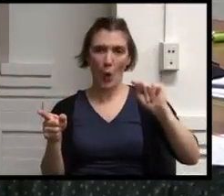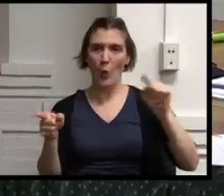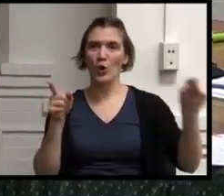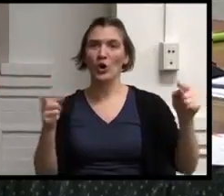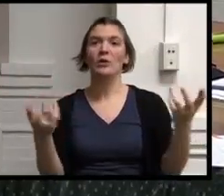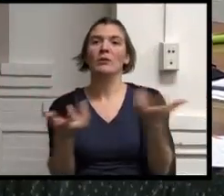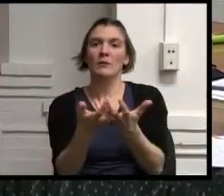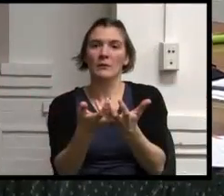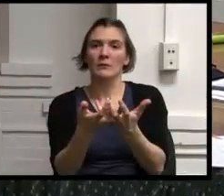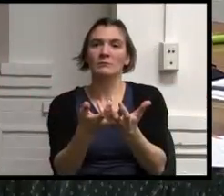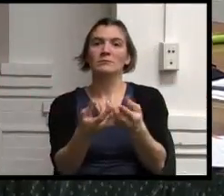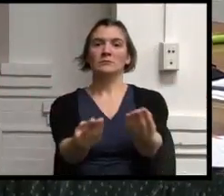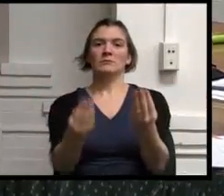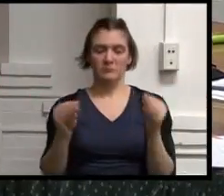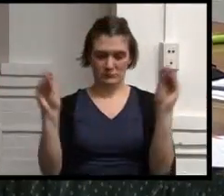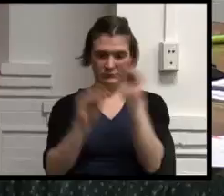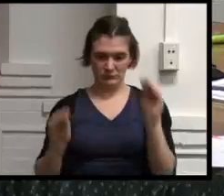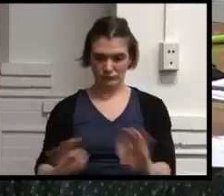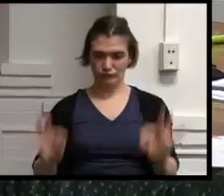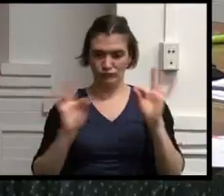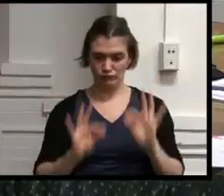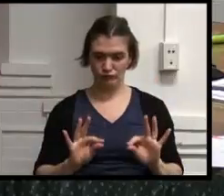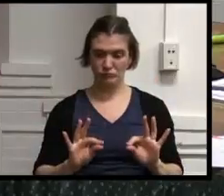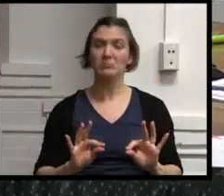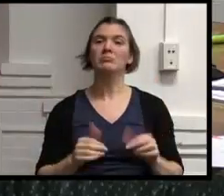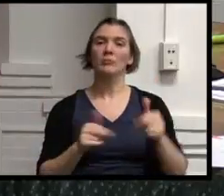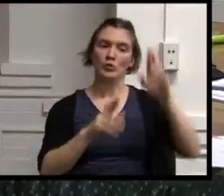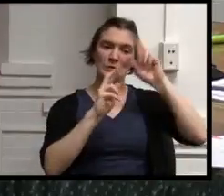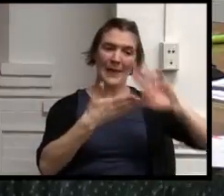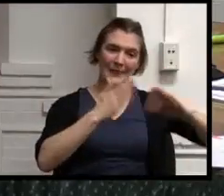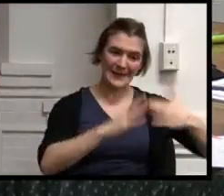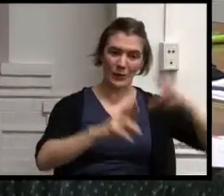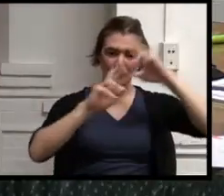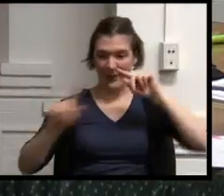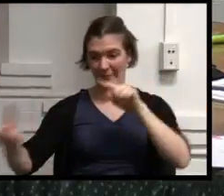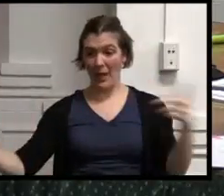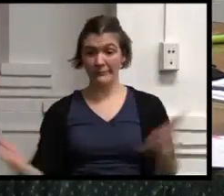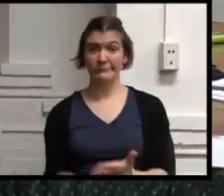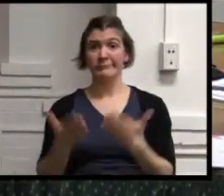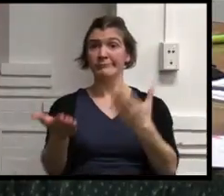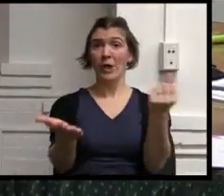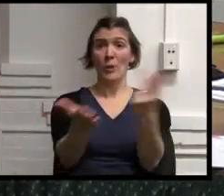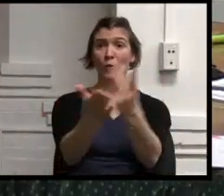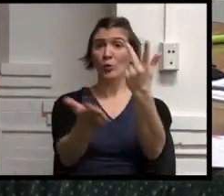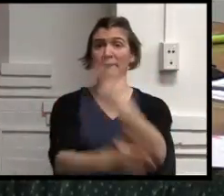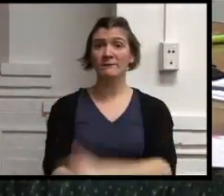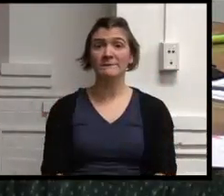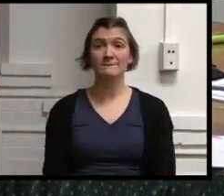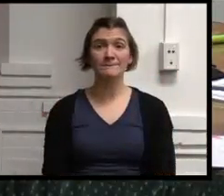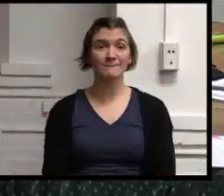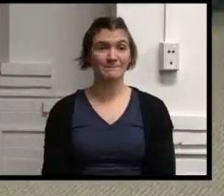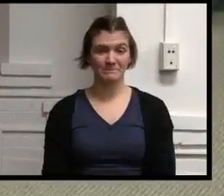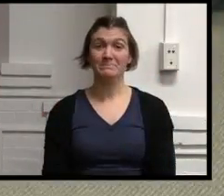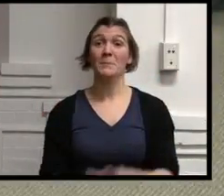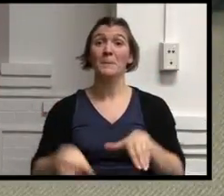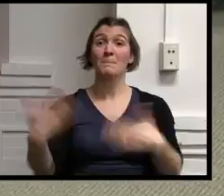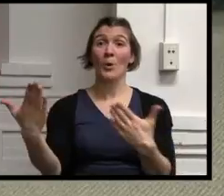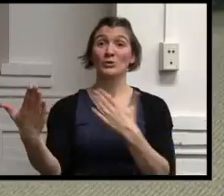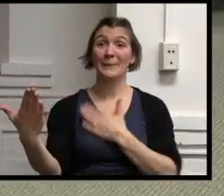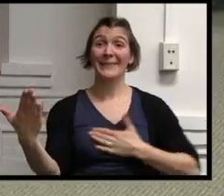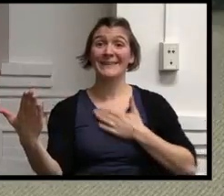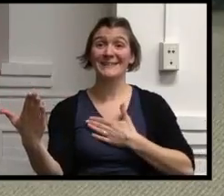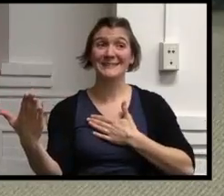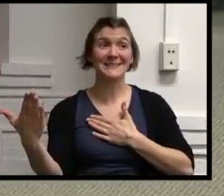that the document that's before you tonight protected the town's interests adequately, and we recommend approval. Ready for motion,